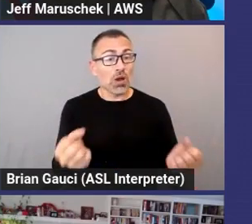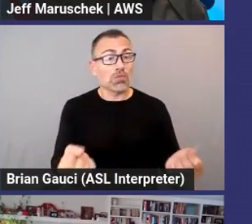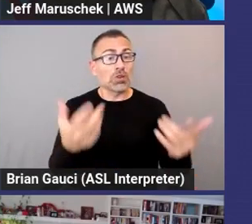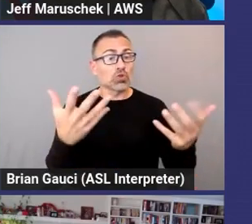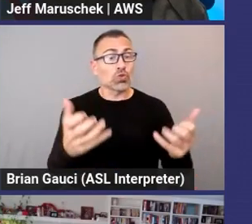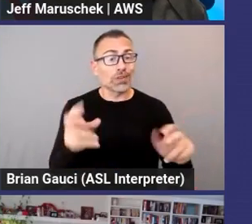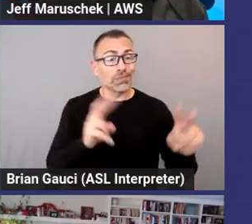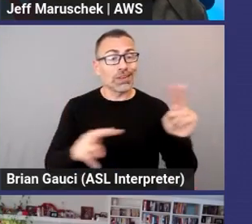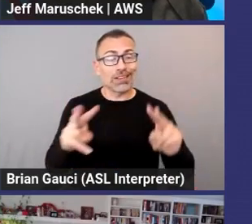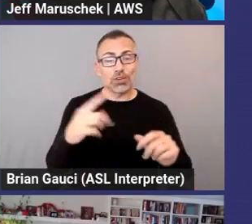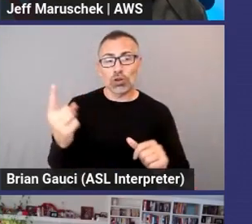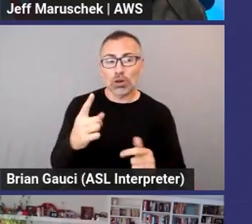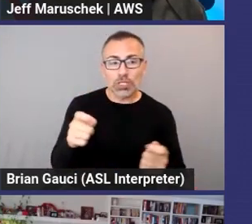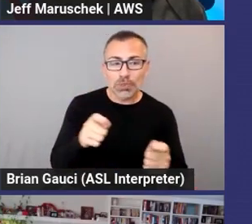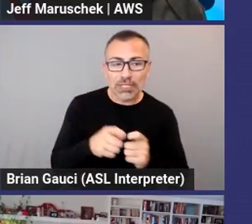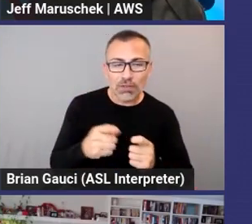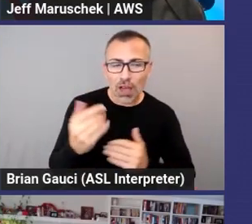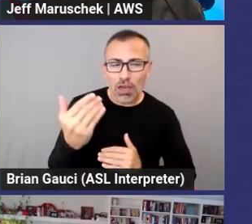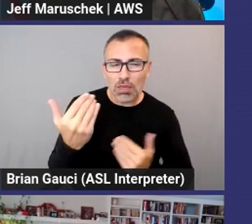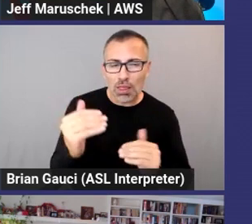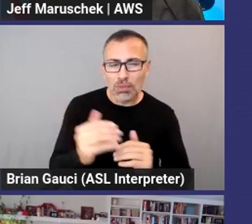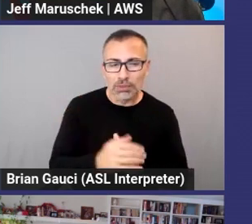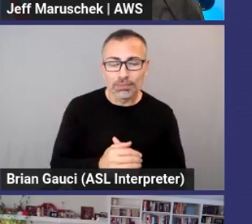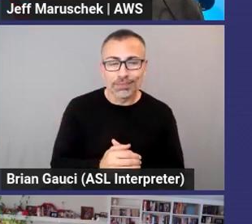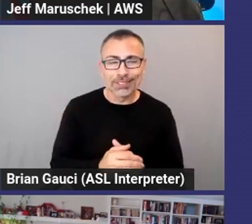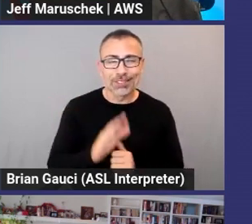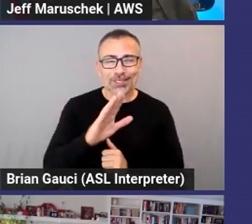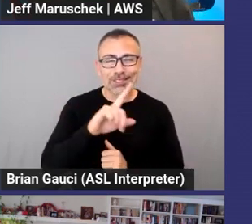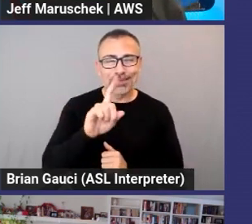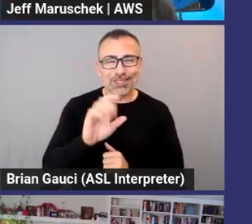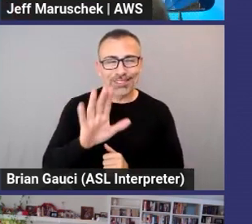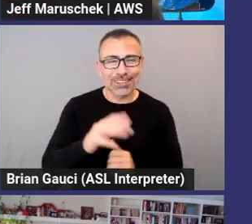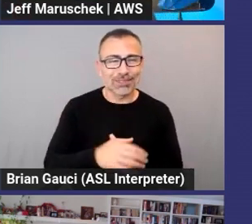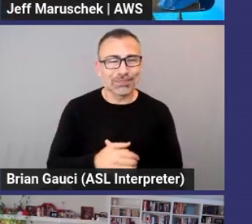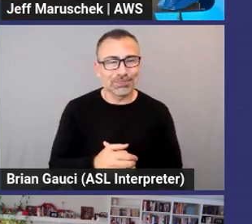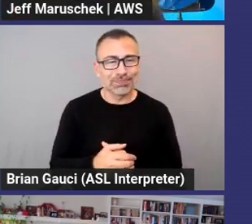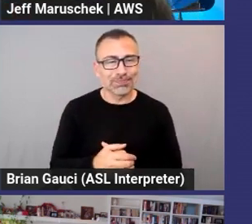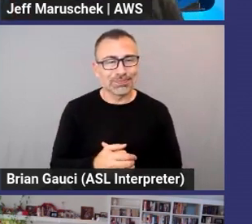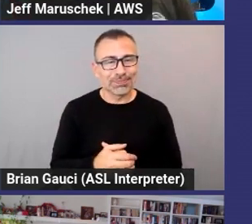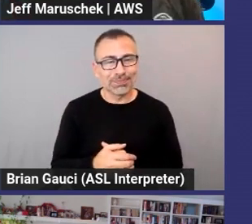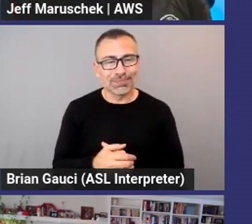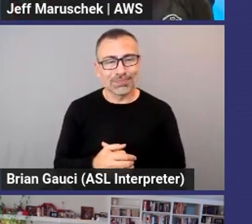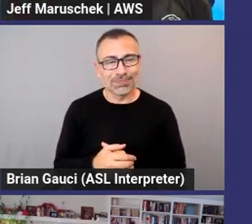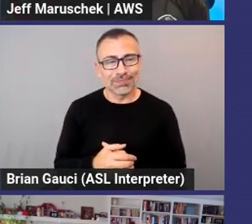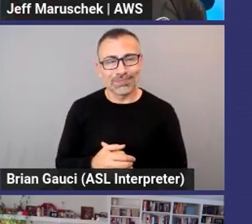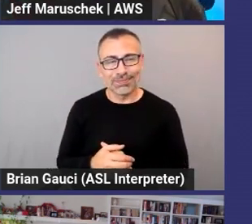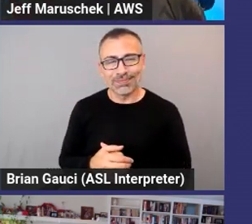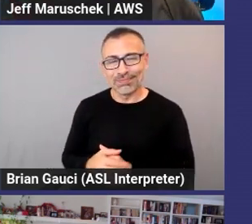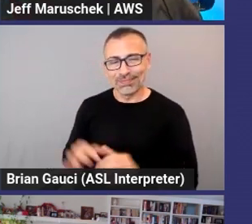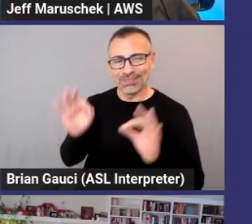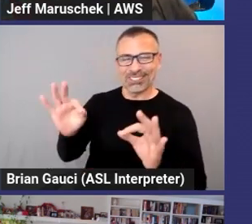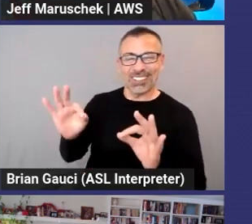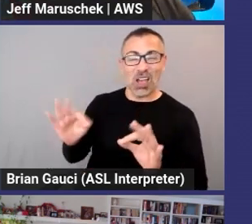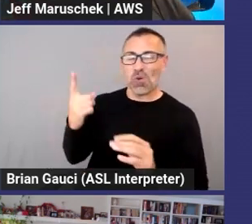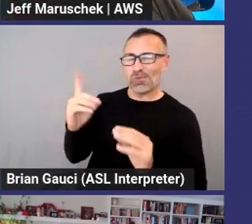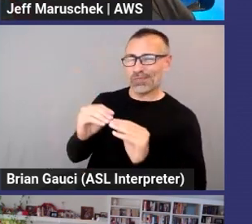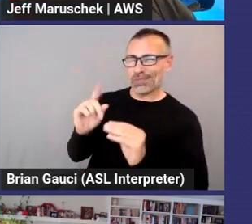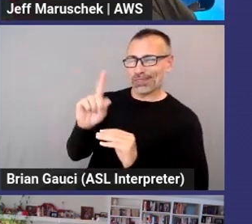always specify your monitoring limit. Great question. Got it. Okay, and then same with one more quick question, then please continue. But